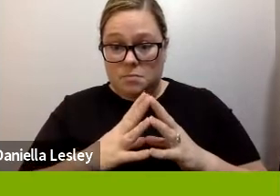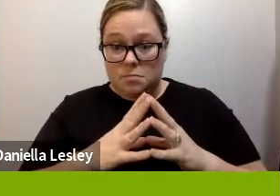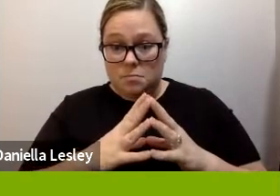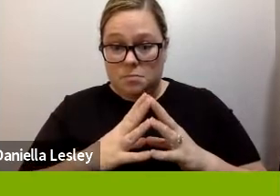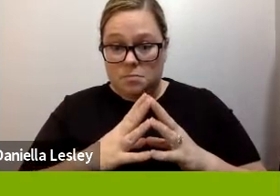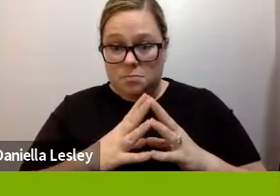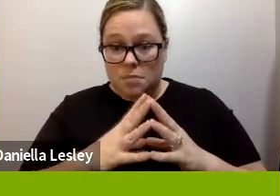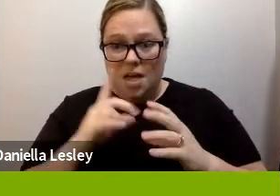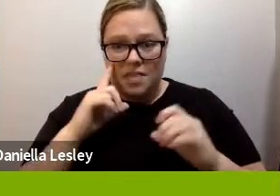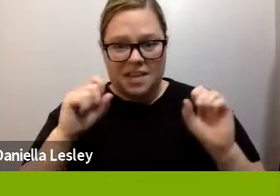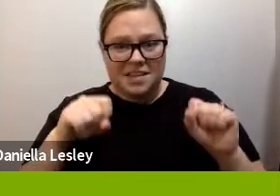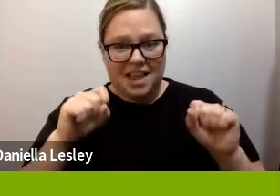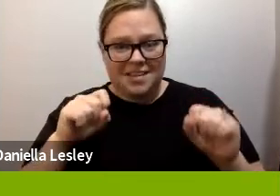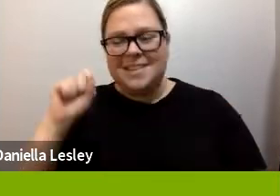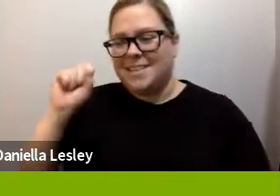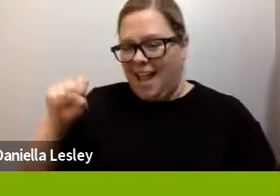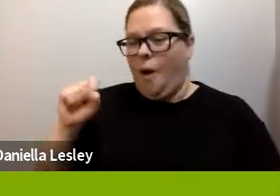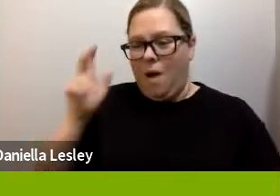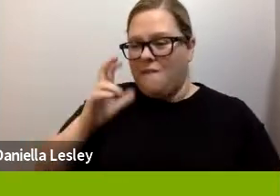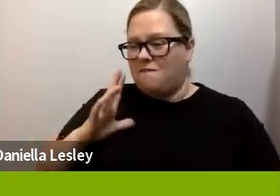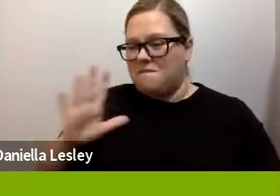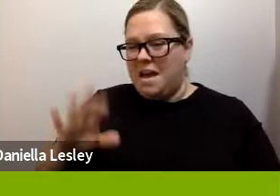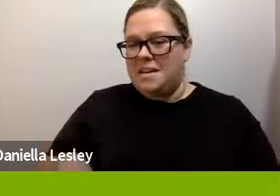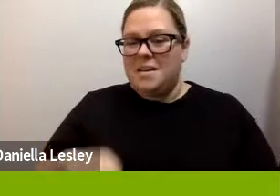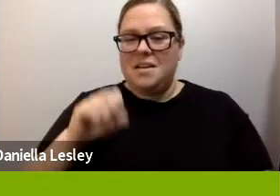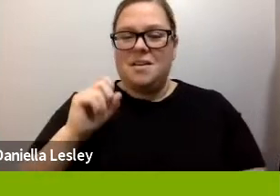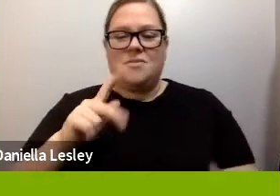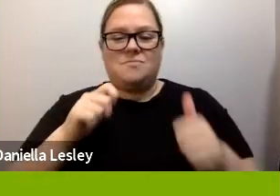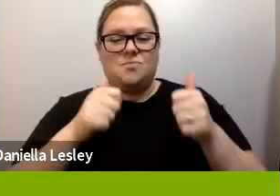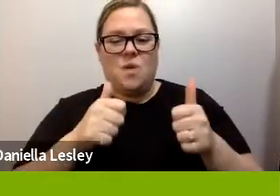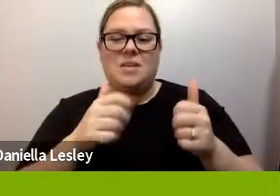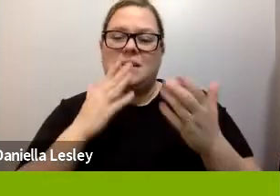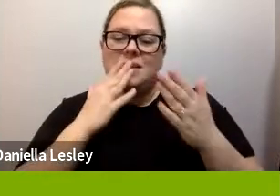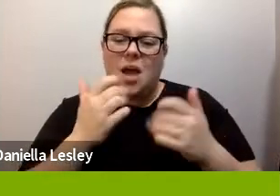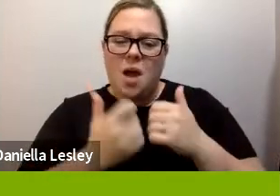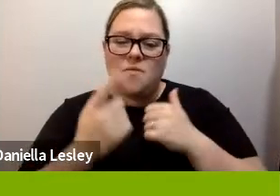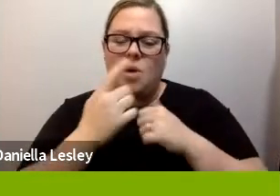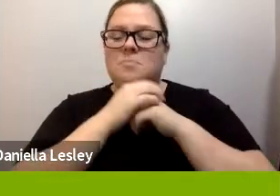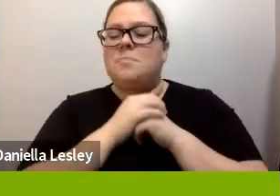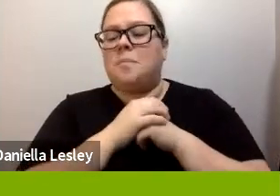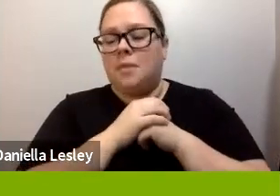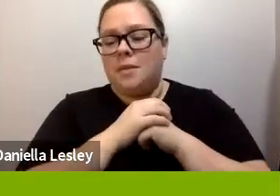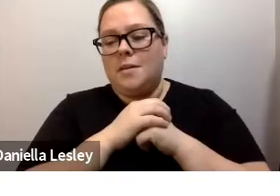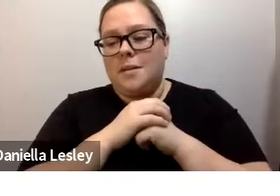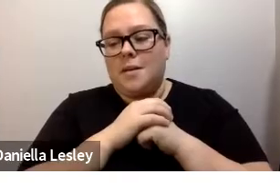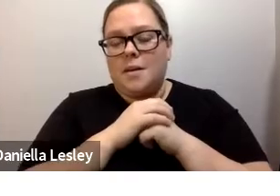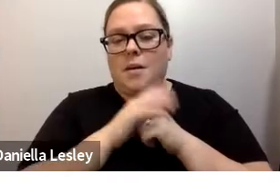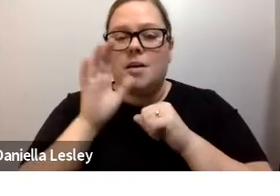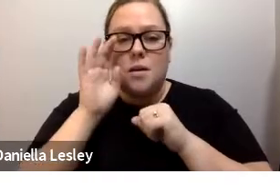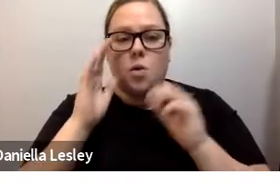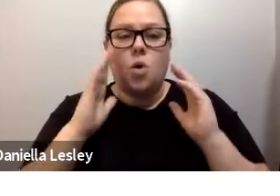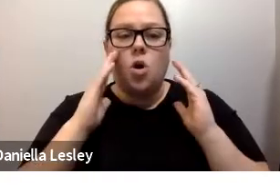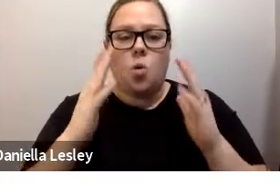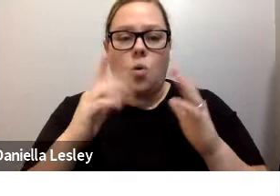I think that's a yes. Yes, we can hear you. Yeah. Okay. All right, wonderful. Thank you, everyone. We'll go ahead and go to the next